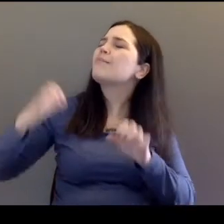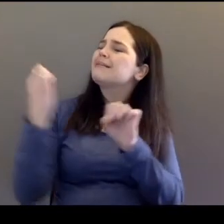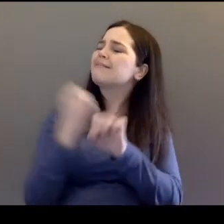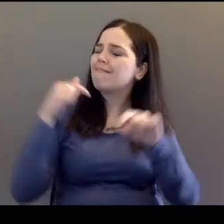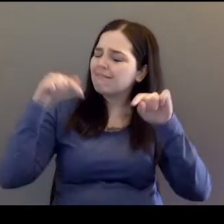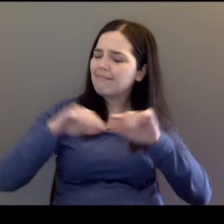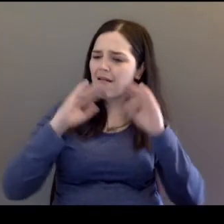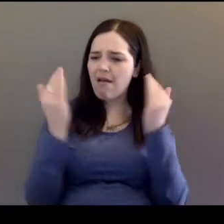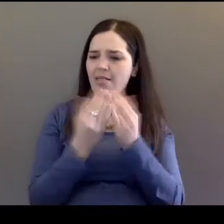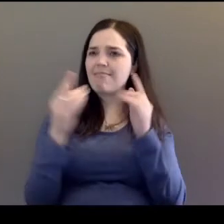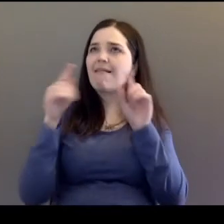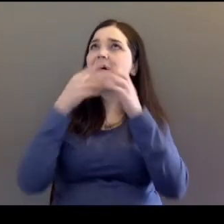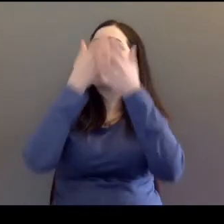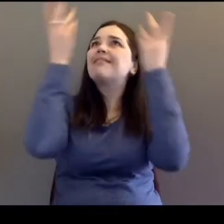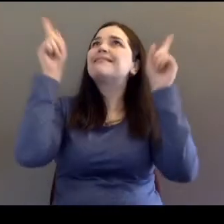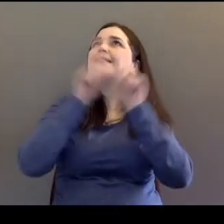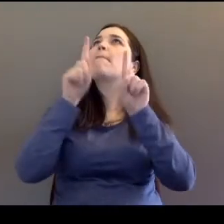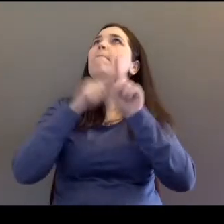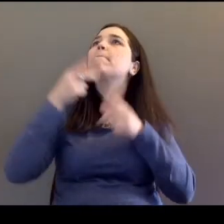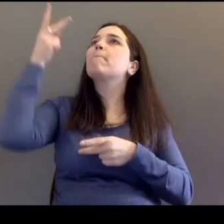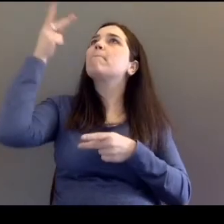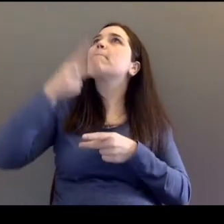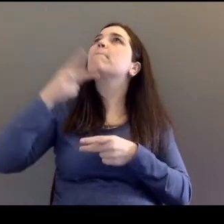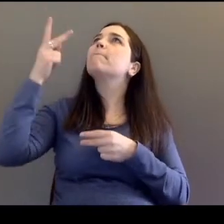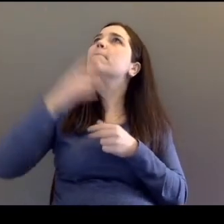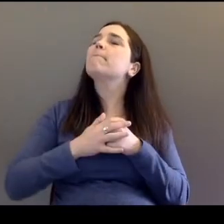on earth as it is in heaven.